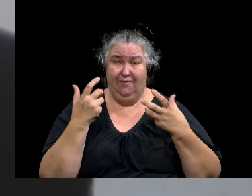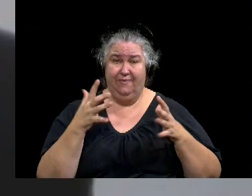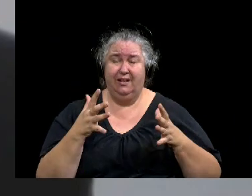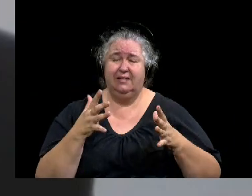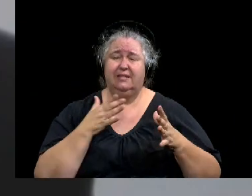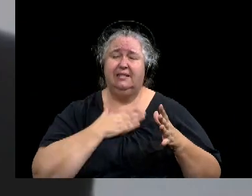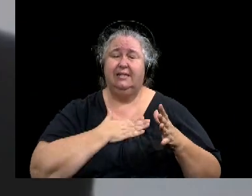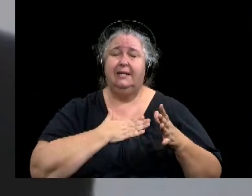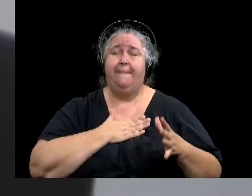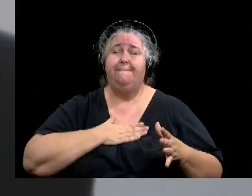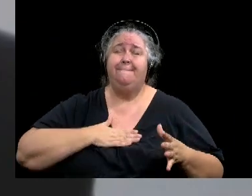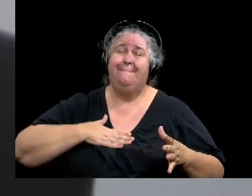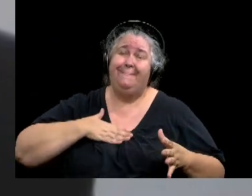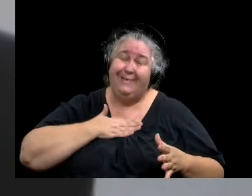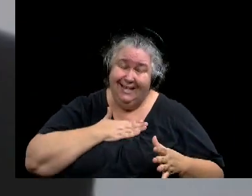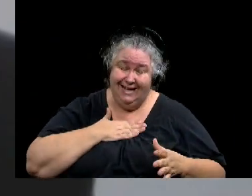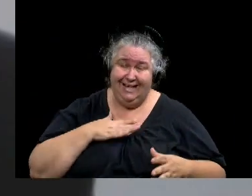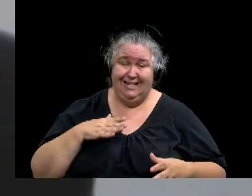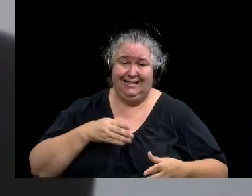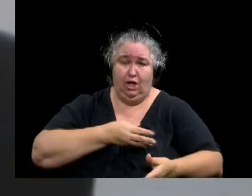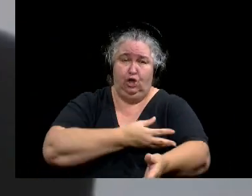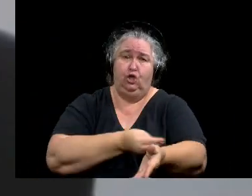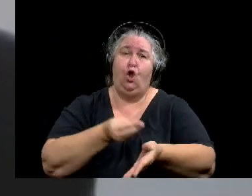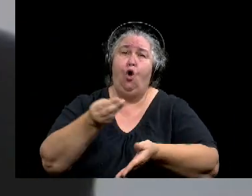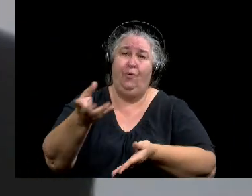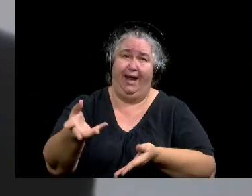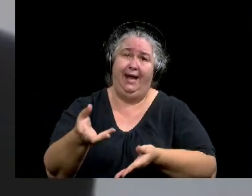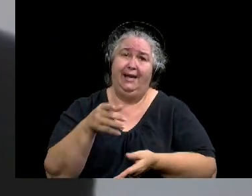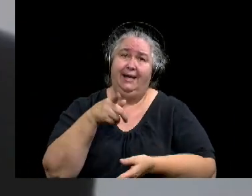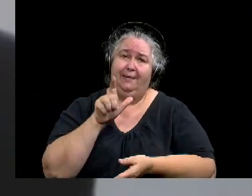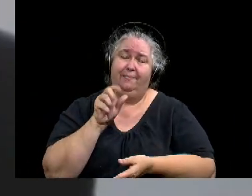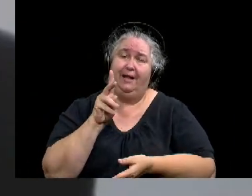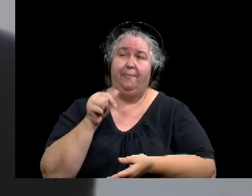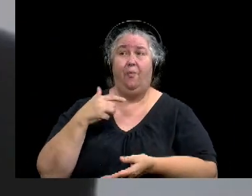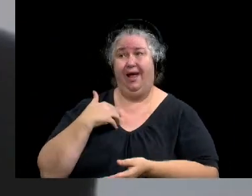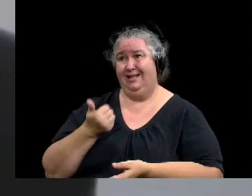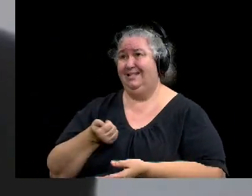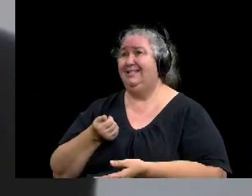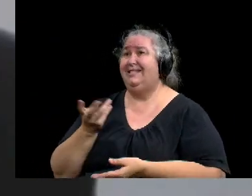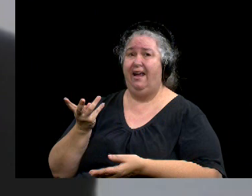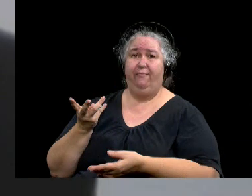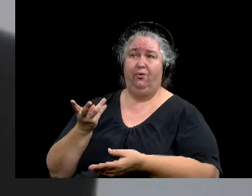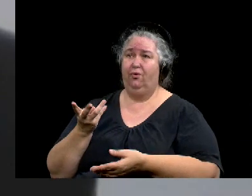and AB blood types this last week. And we had several patients who just were not able